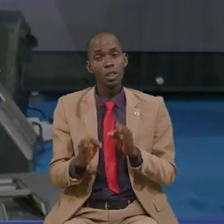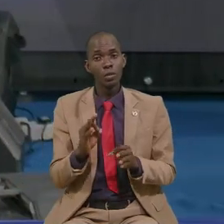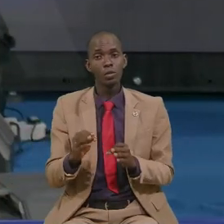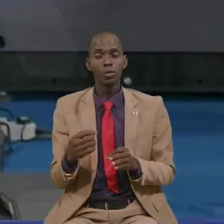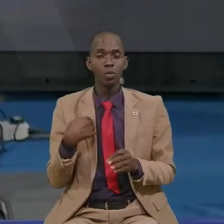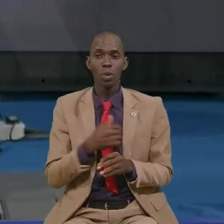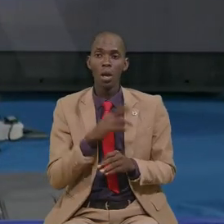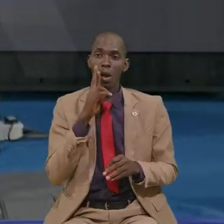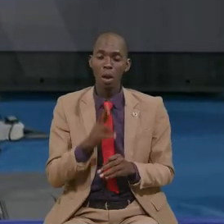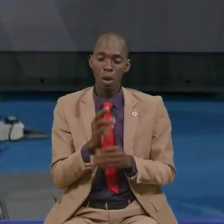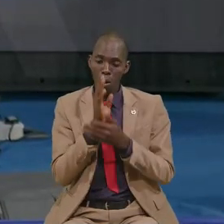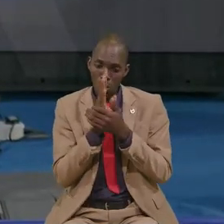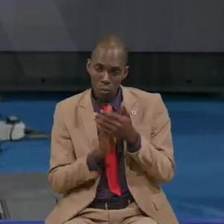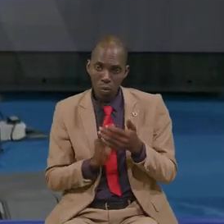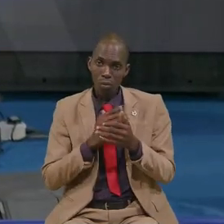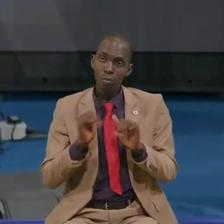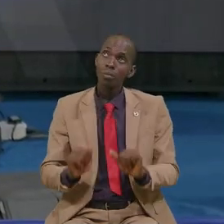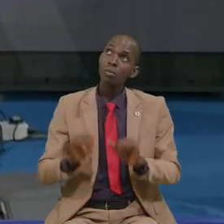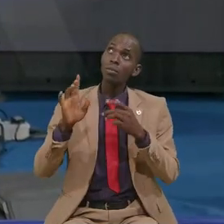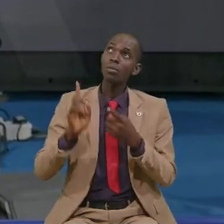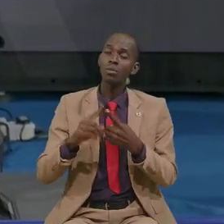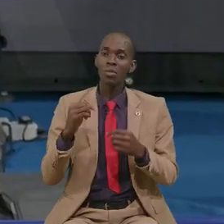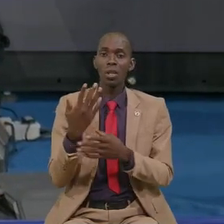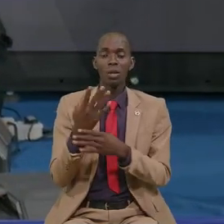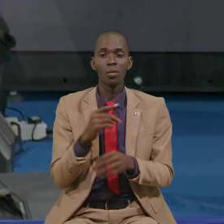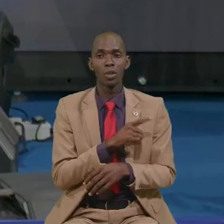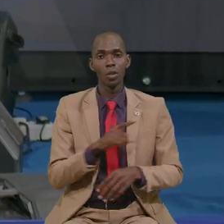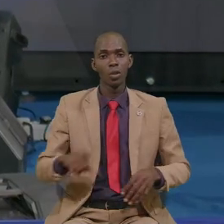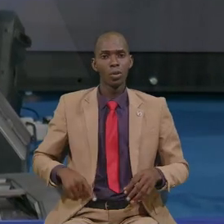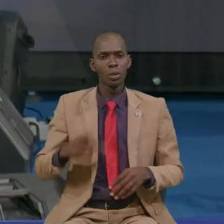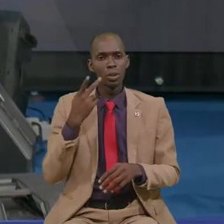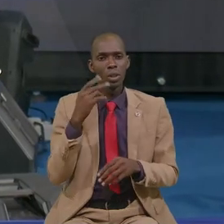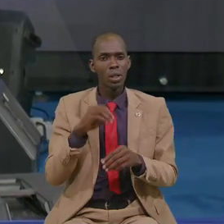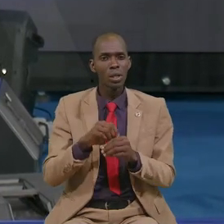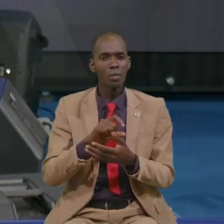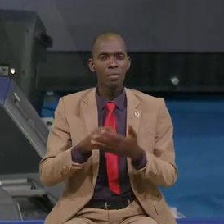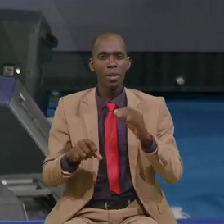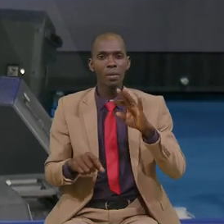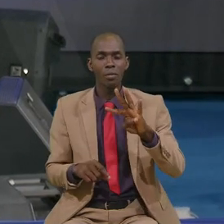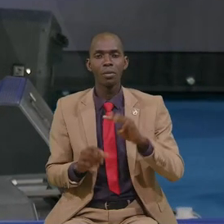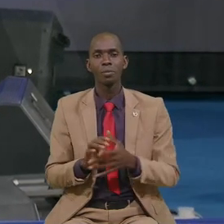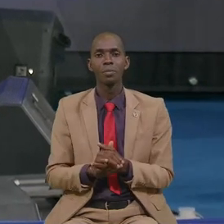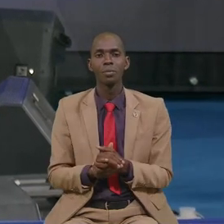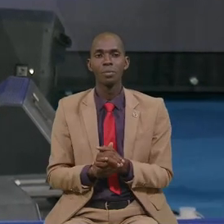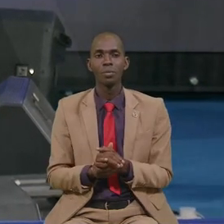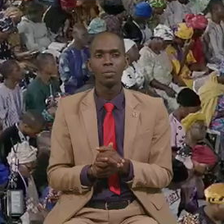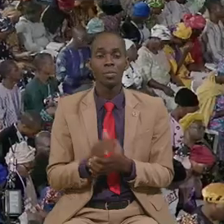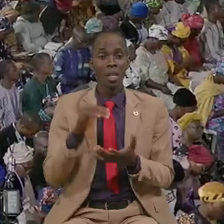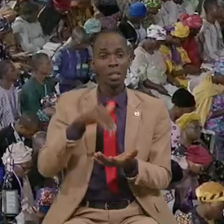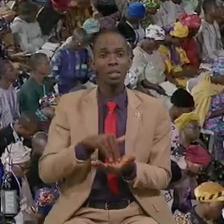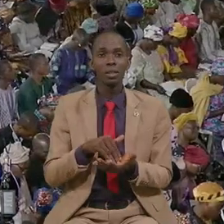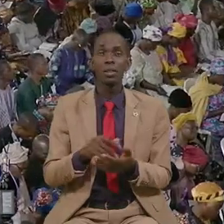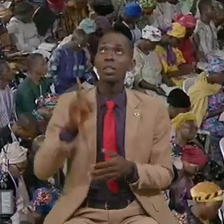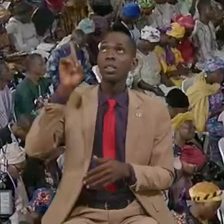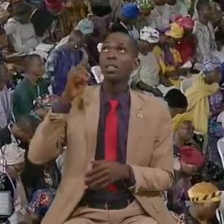submissive into the hands of the Lord to help them. Look at verse 4. It says in verse 4, again he said